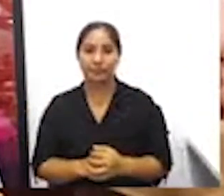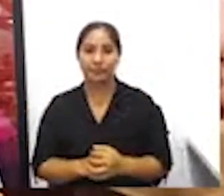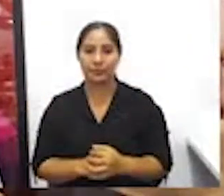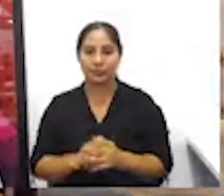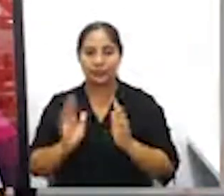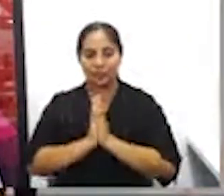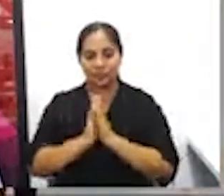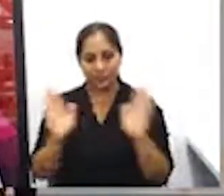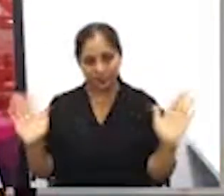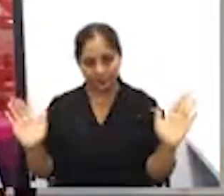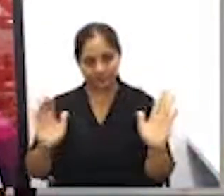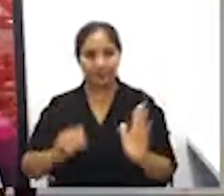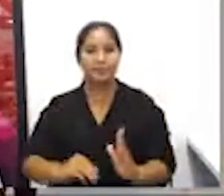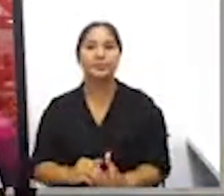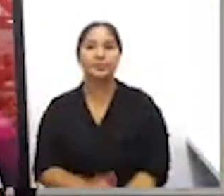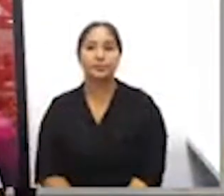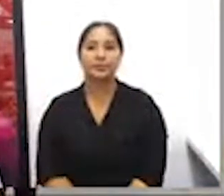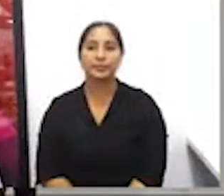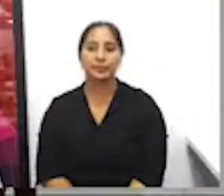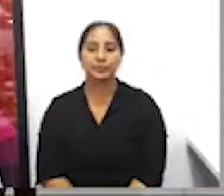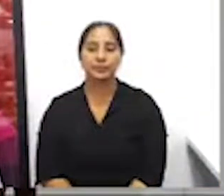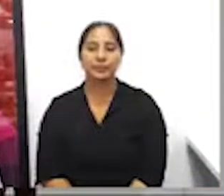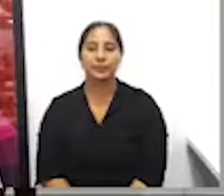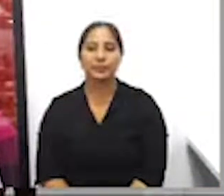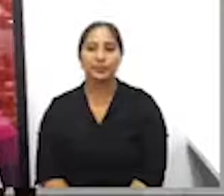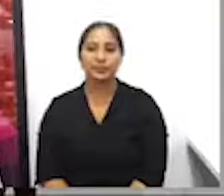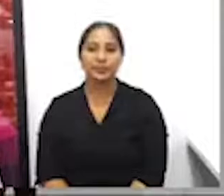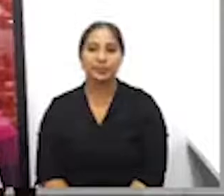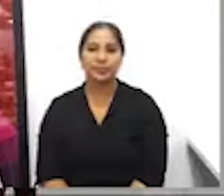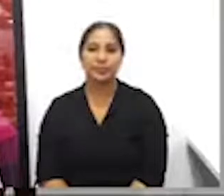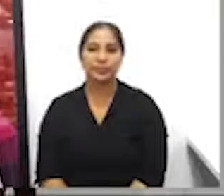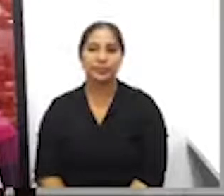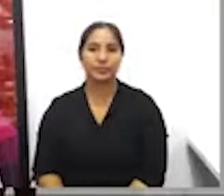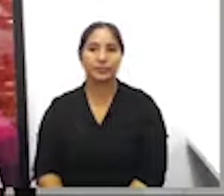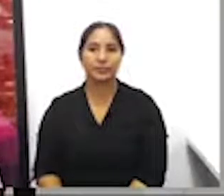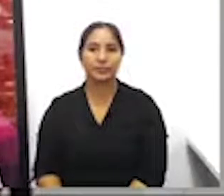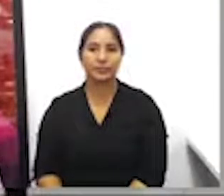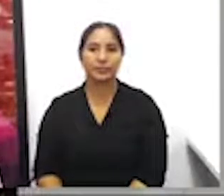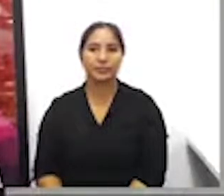you. Thank you. Obviously, the fundamental